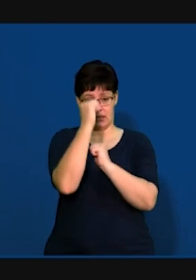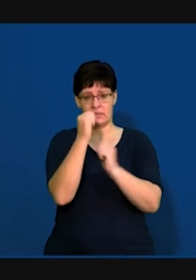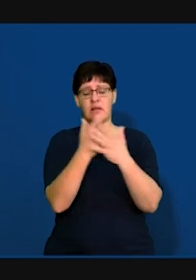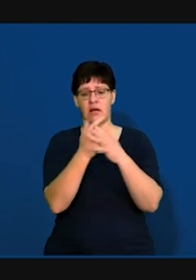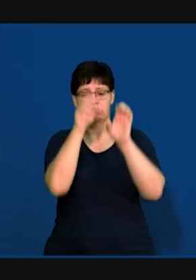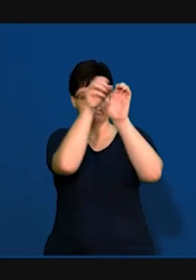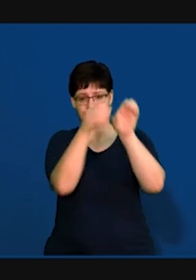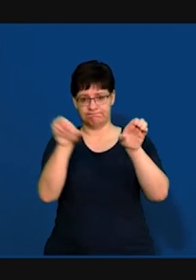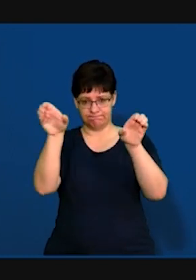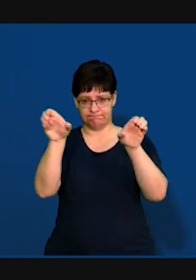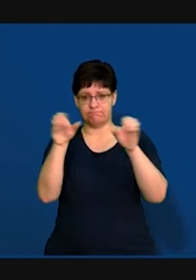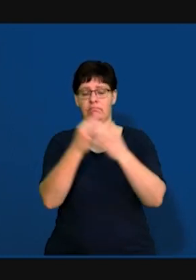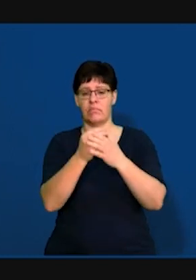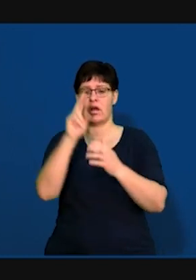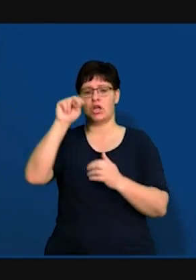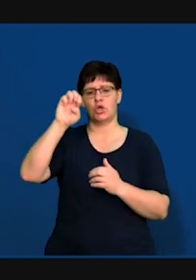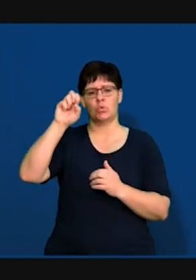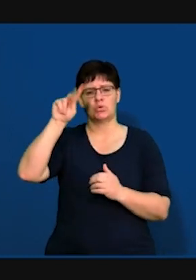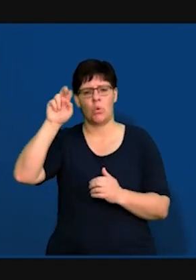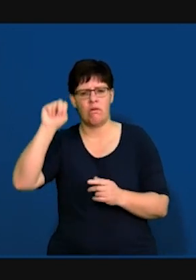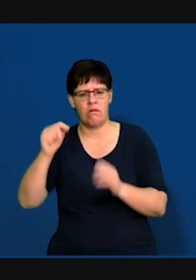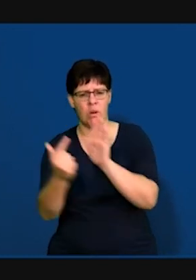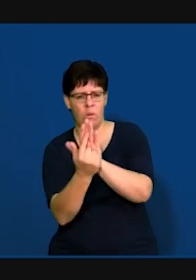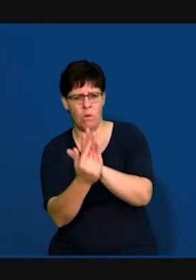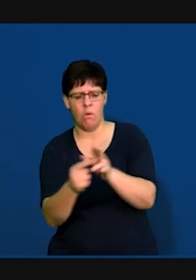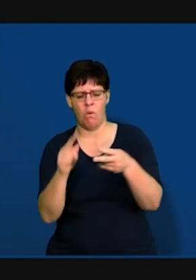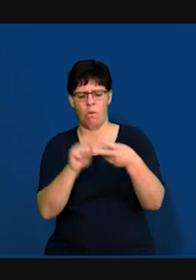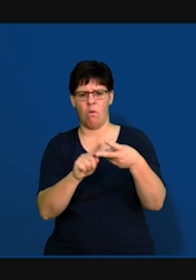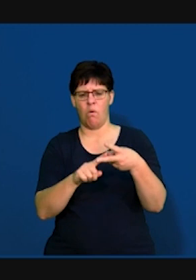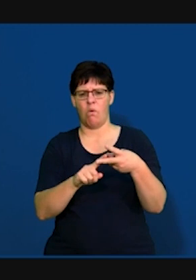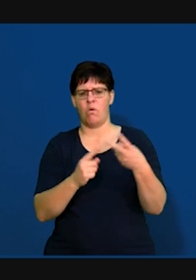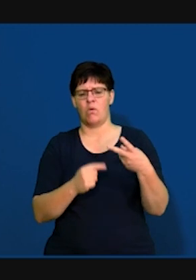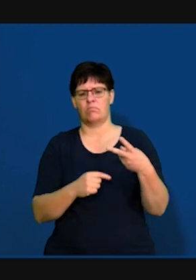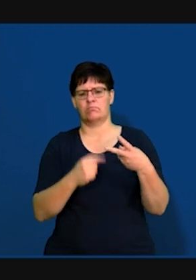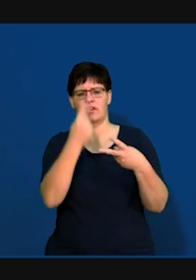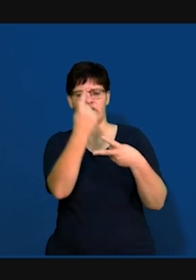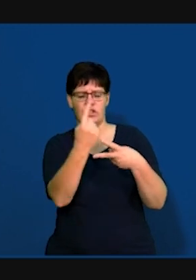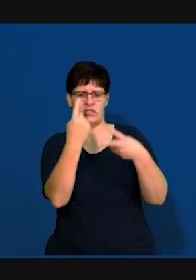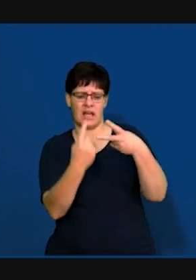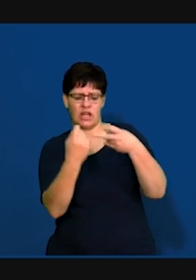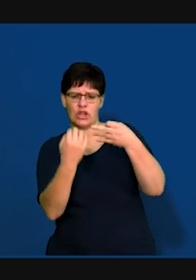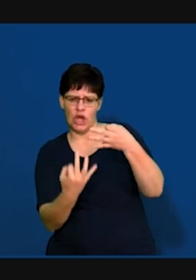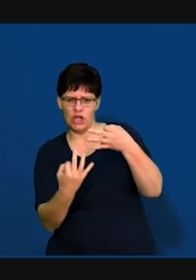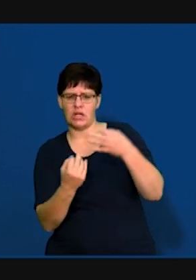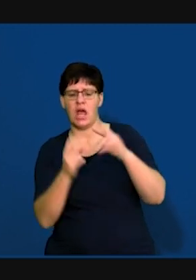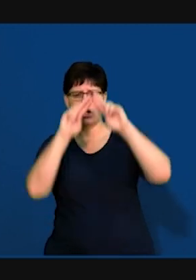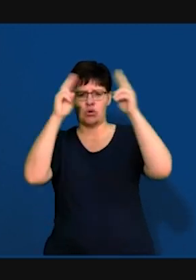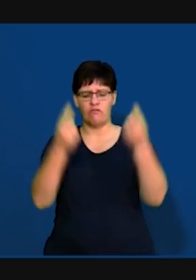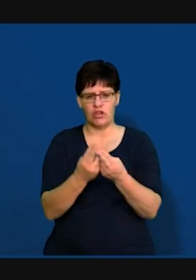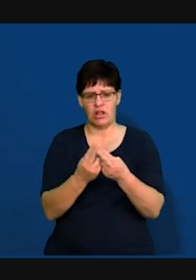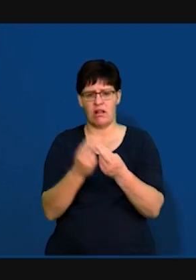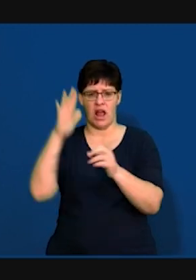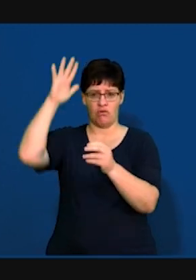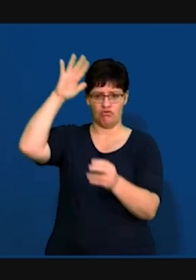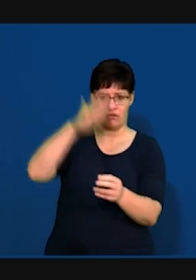into your Newton's laws. It's your Newton first, second, third, as well as the universal gravitation. We